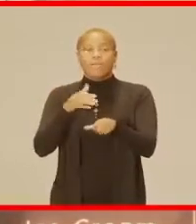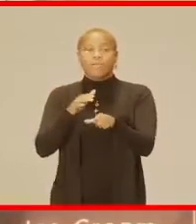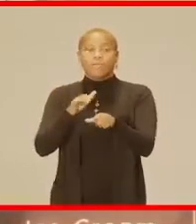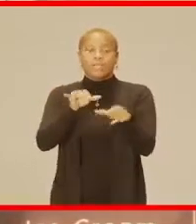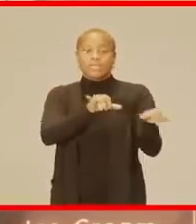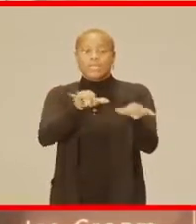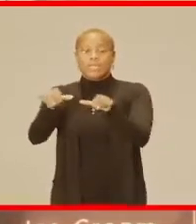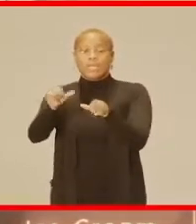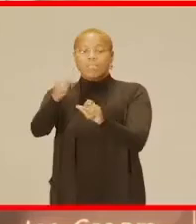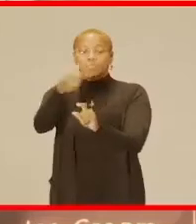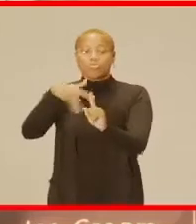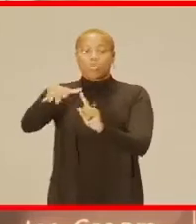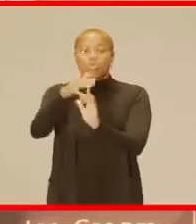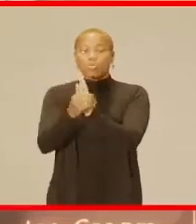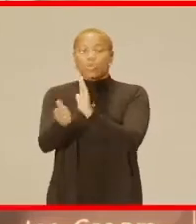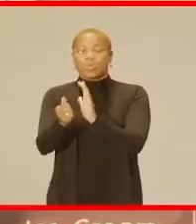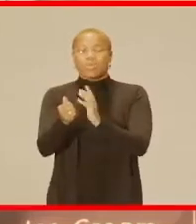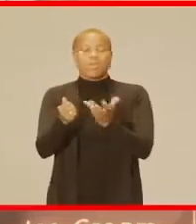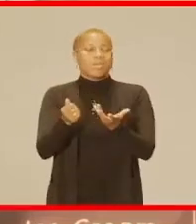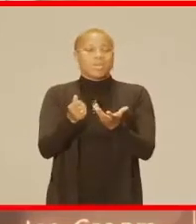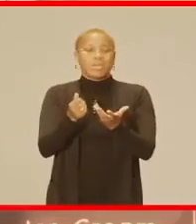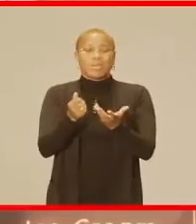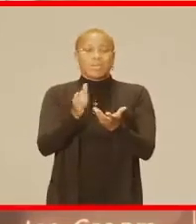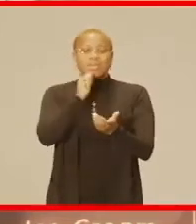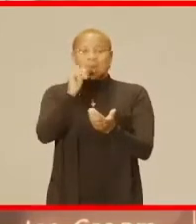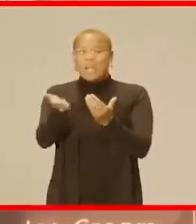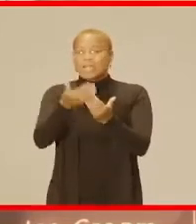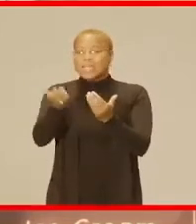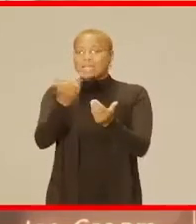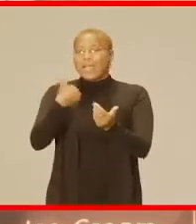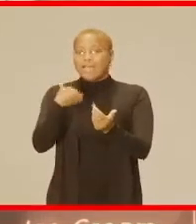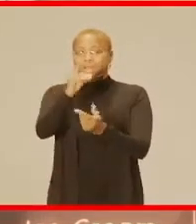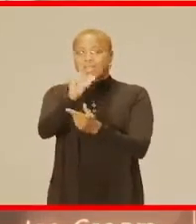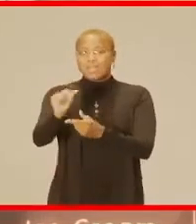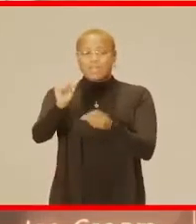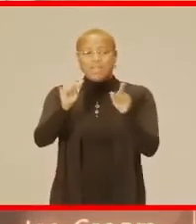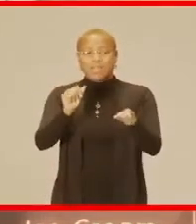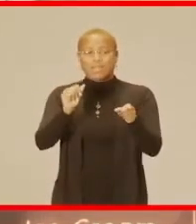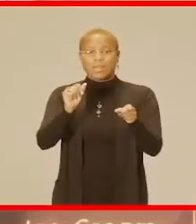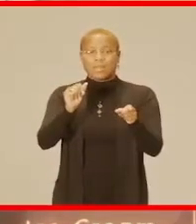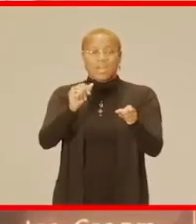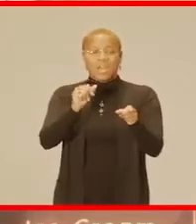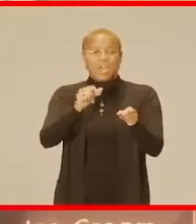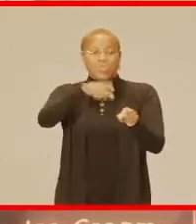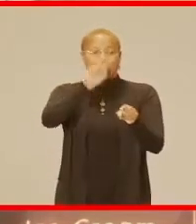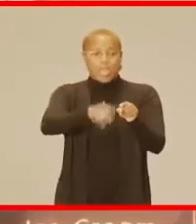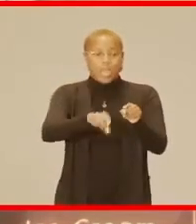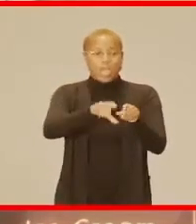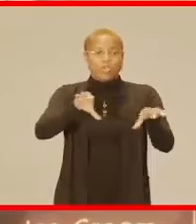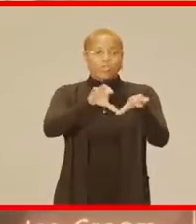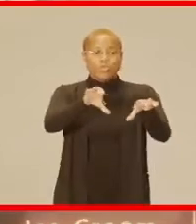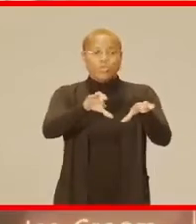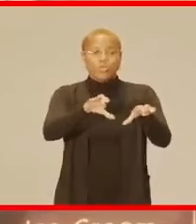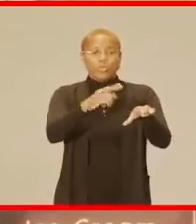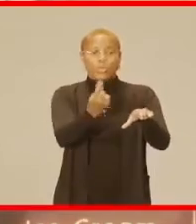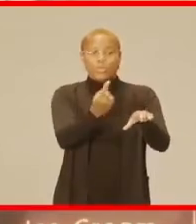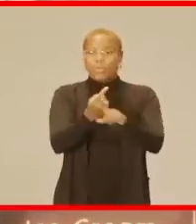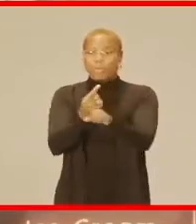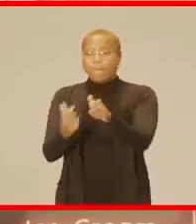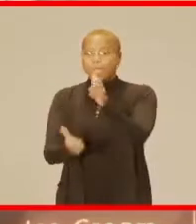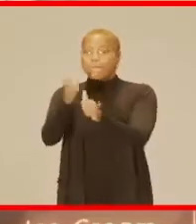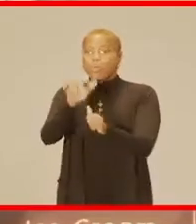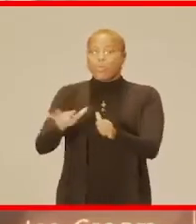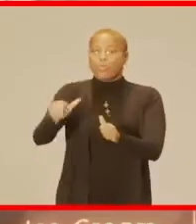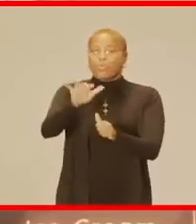It's not always easy when you have a disability and can't do something most other people can do. And